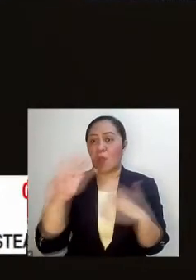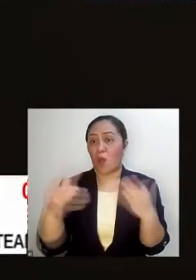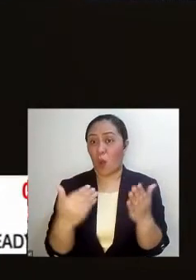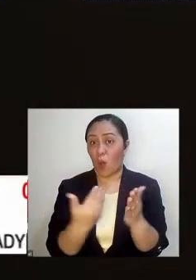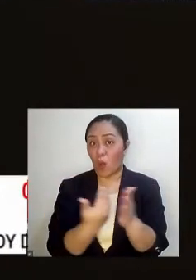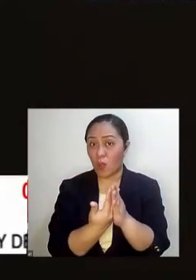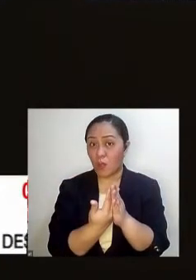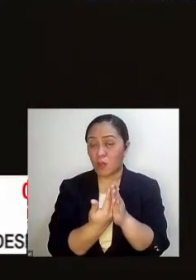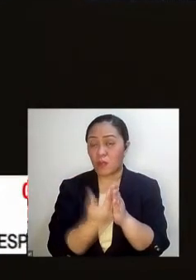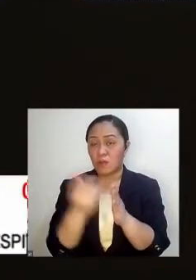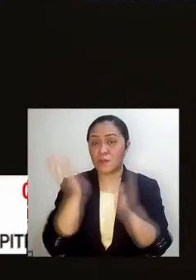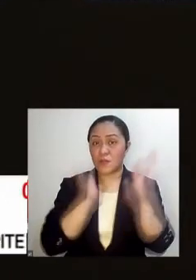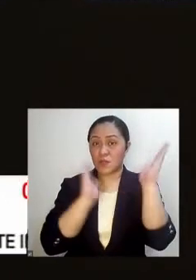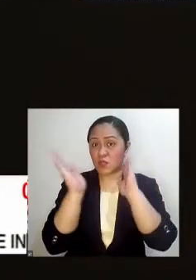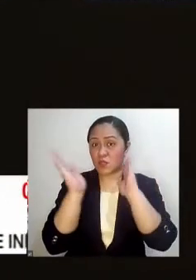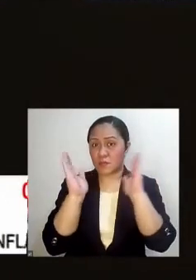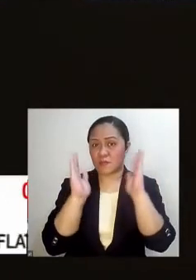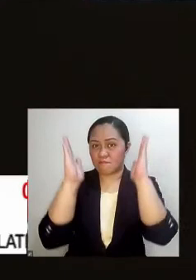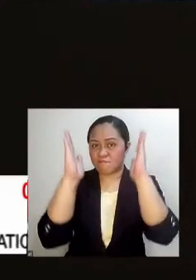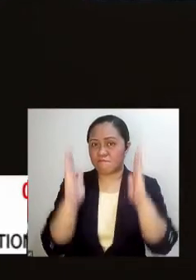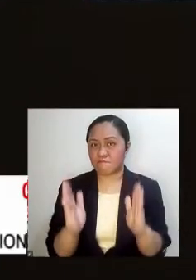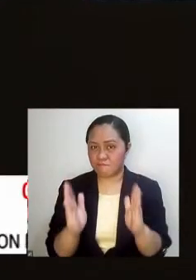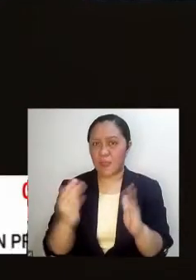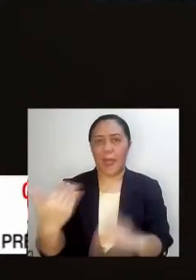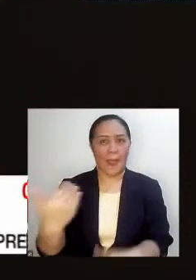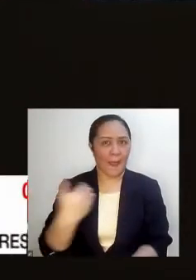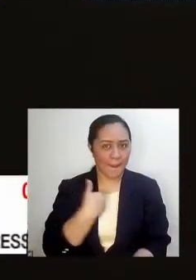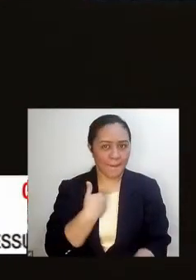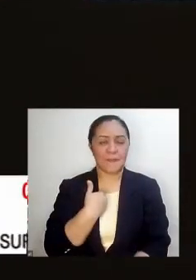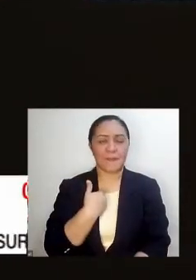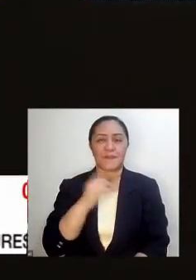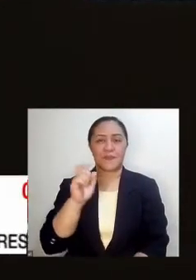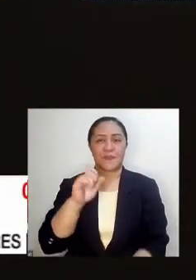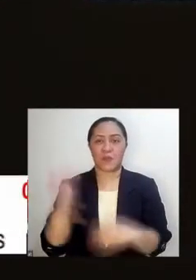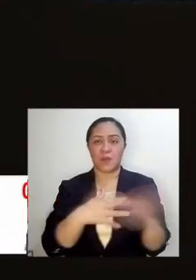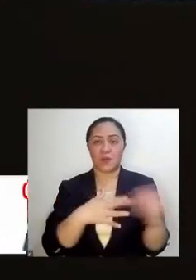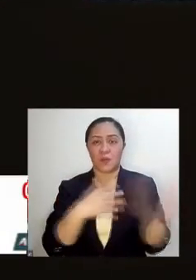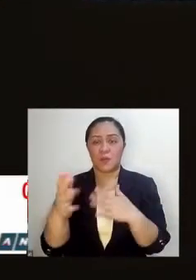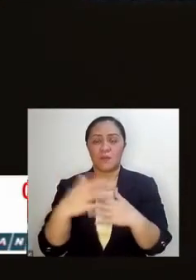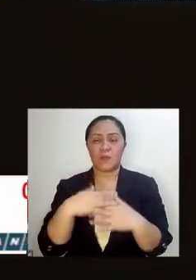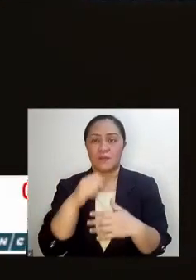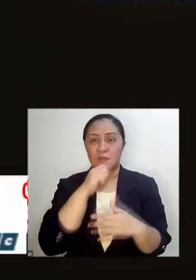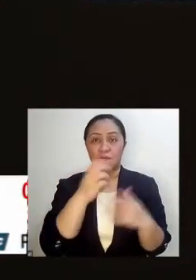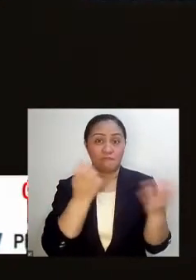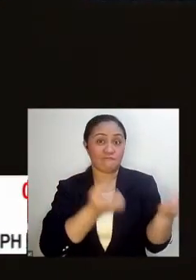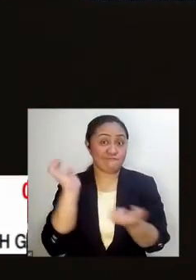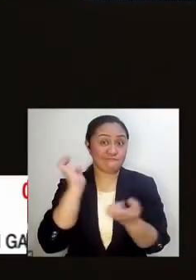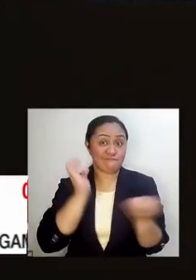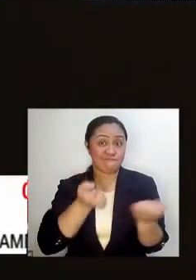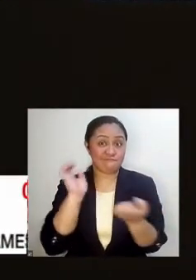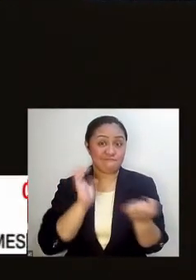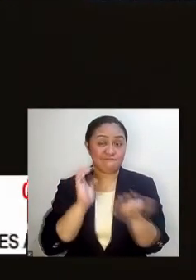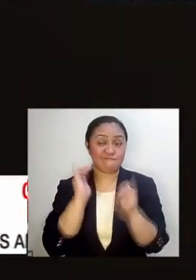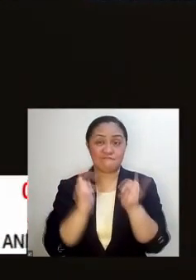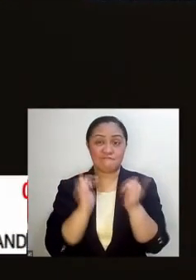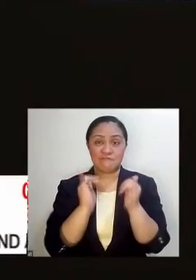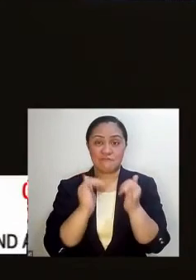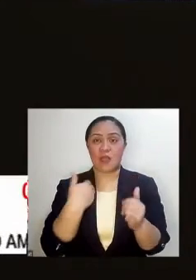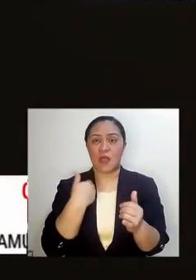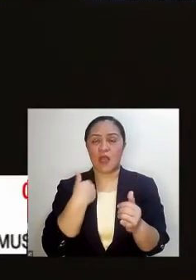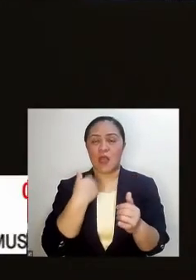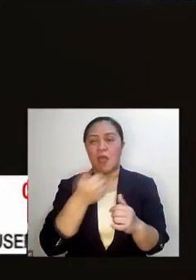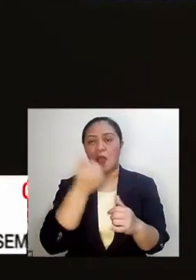service personnel, you know, and even when they are not exporting, there's also offshore call center. They